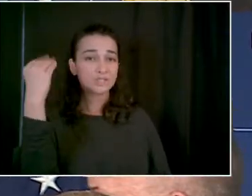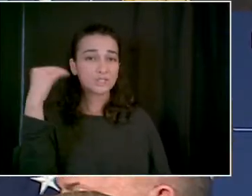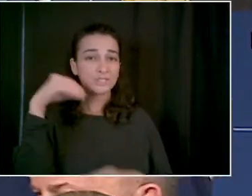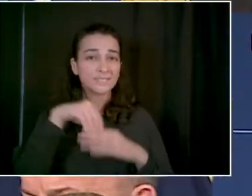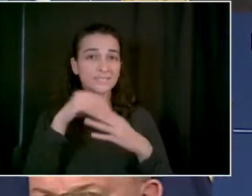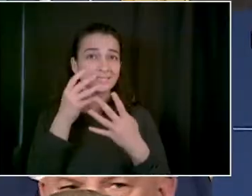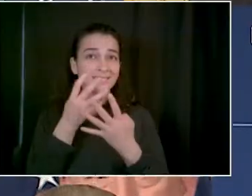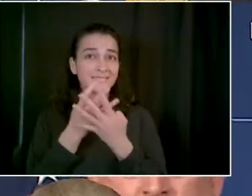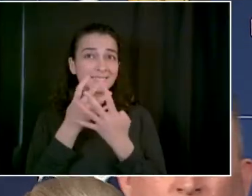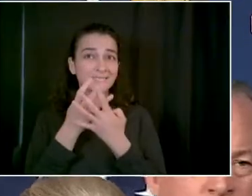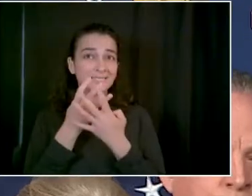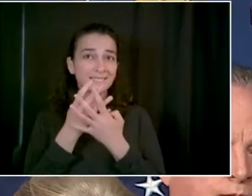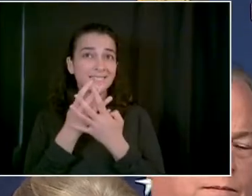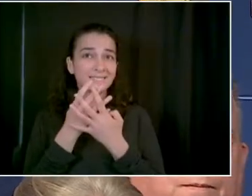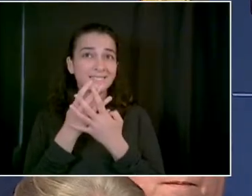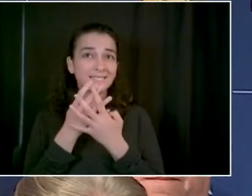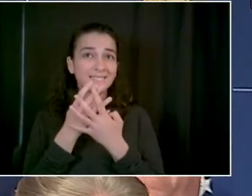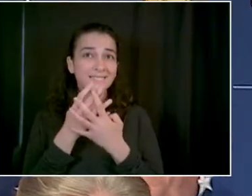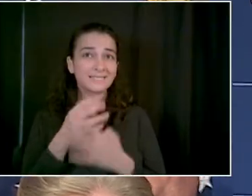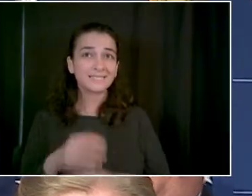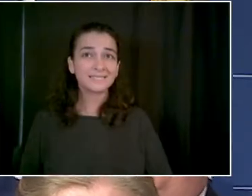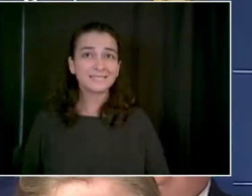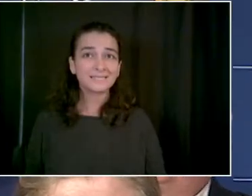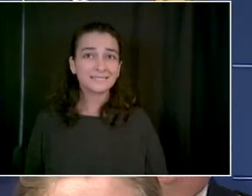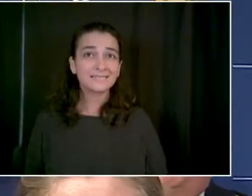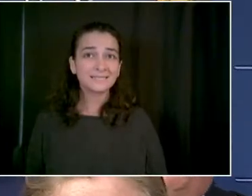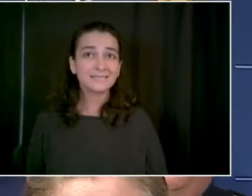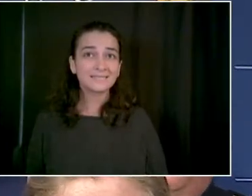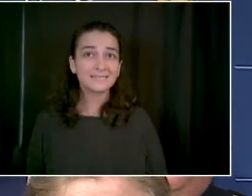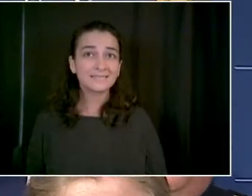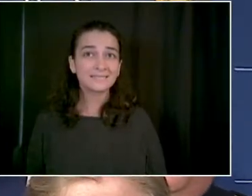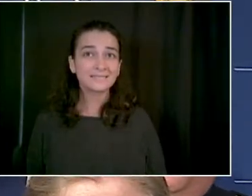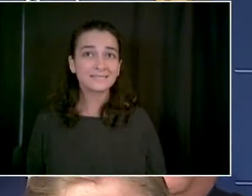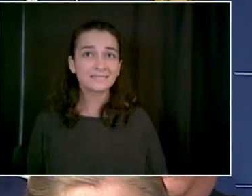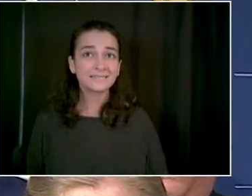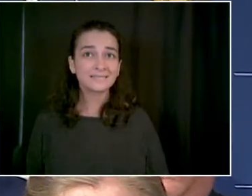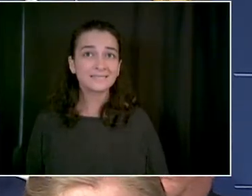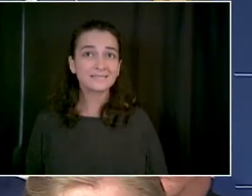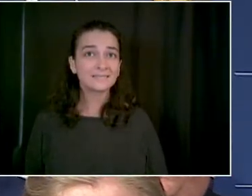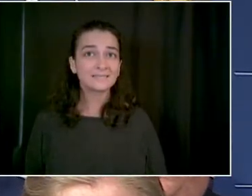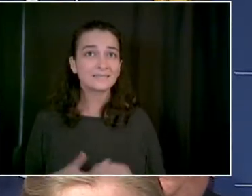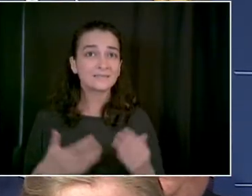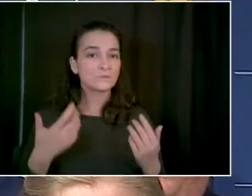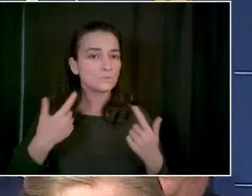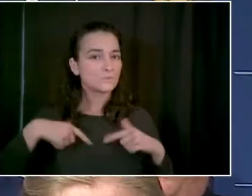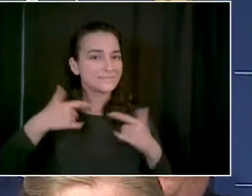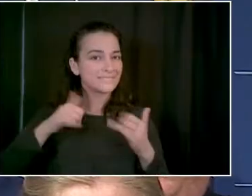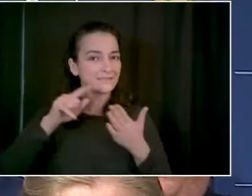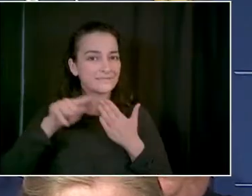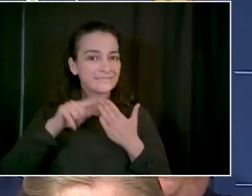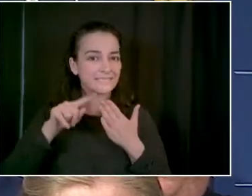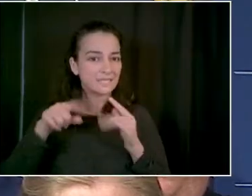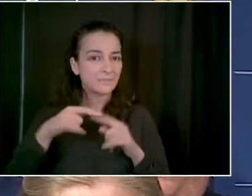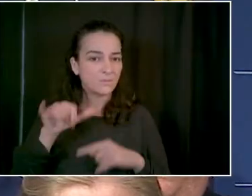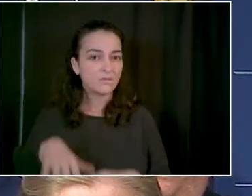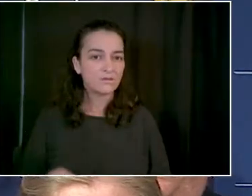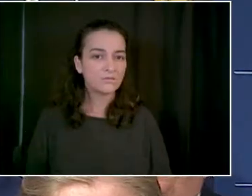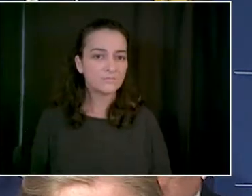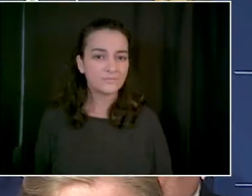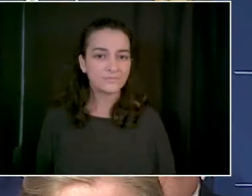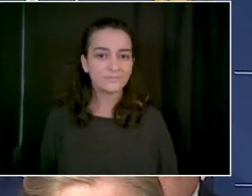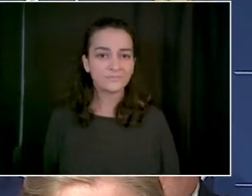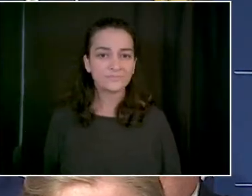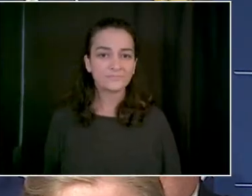Yeah, no, I just want to add something to that, because I see that narrative out there. Think about that selfie, right? Think